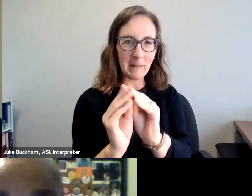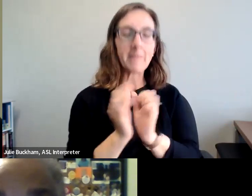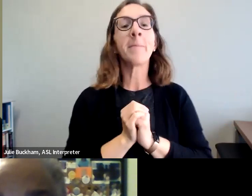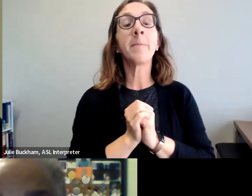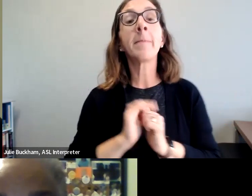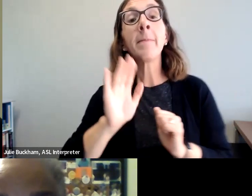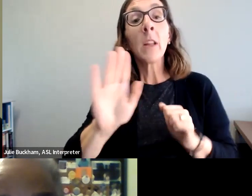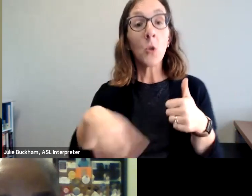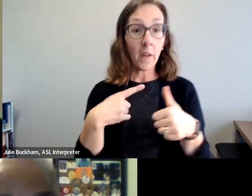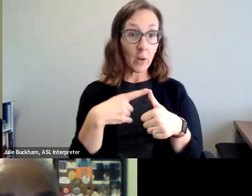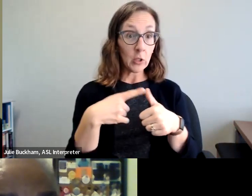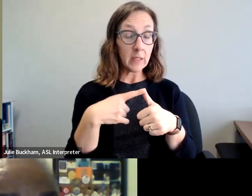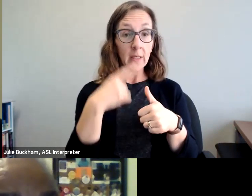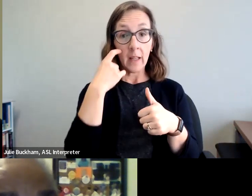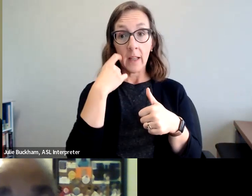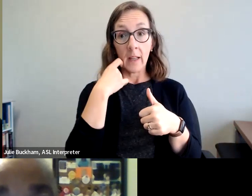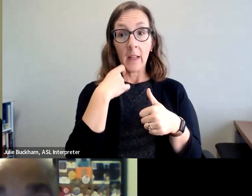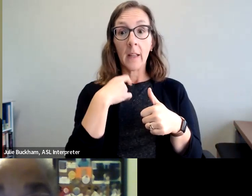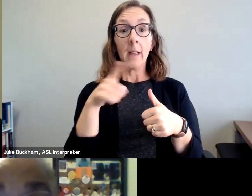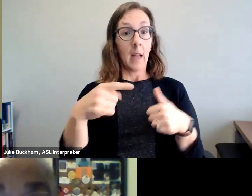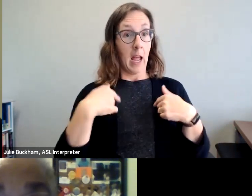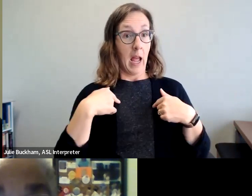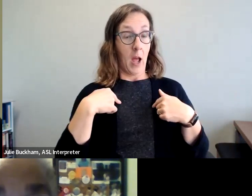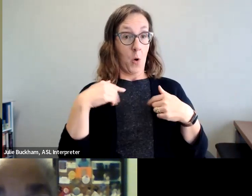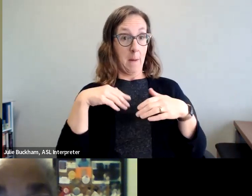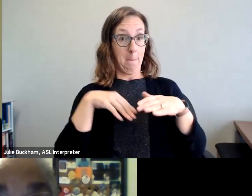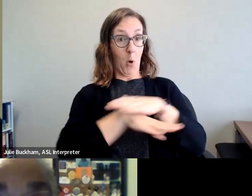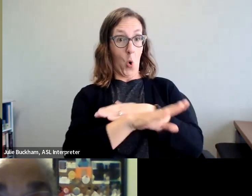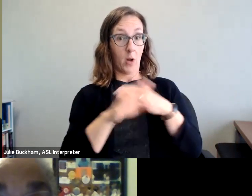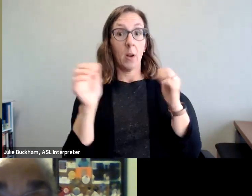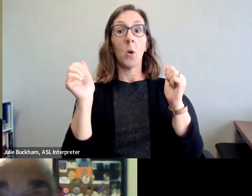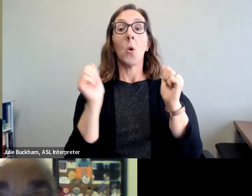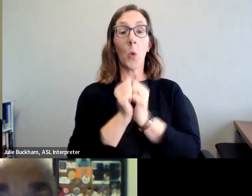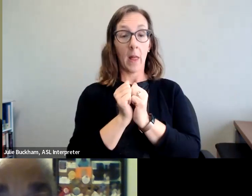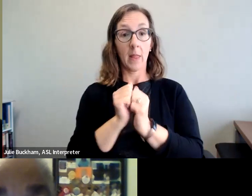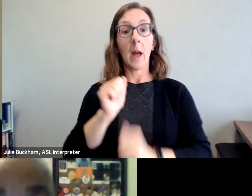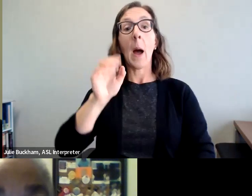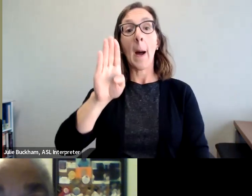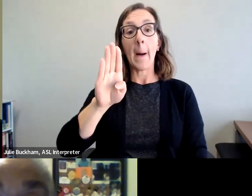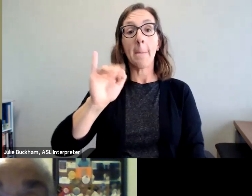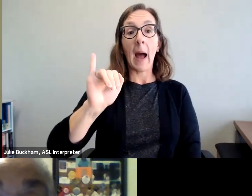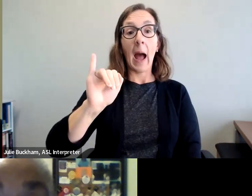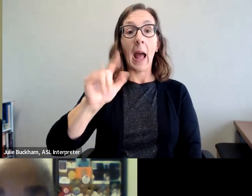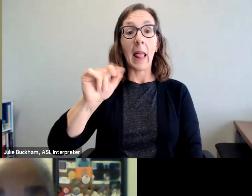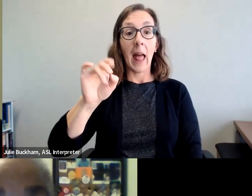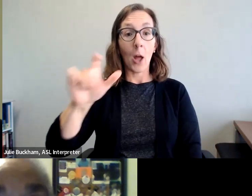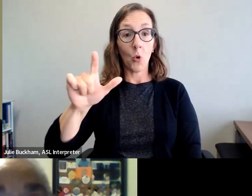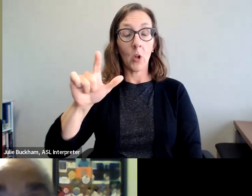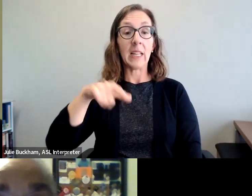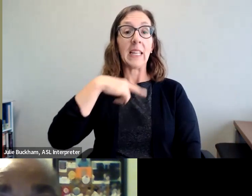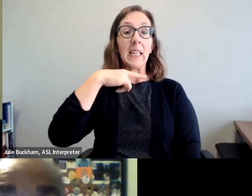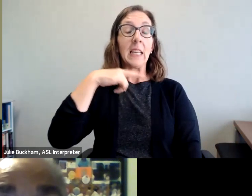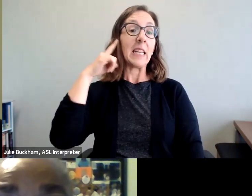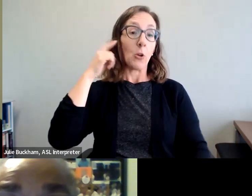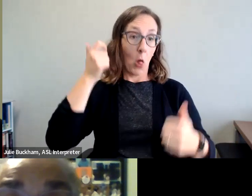First of all, I want to say that I was born with a bilateral hearing loss from birth.